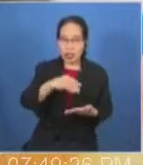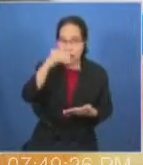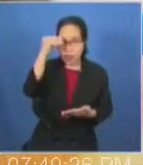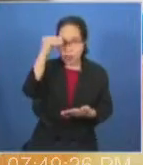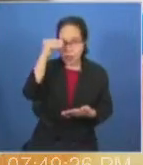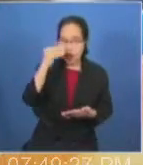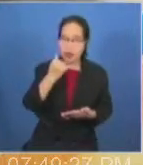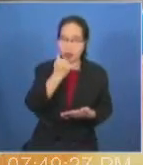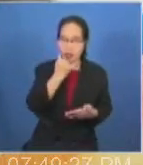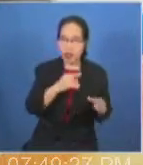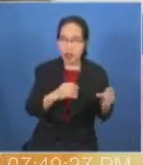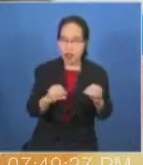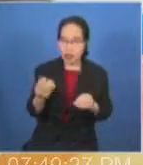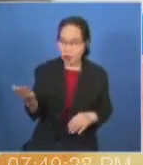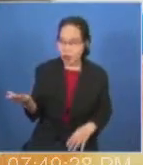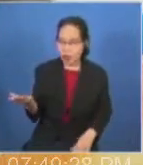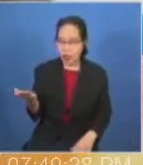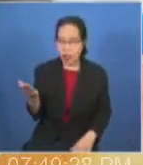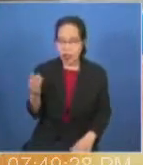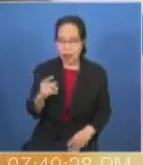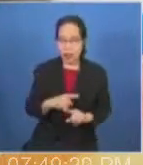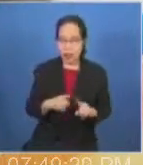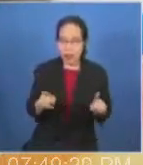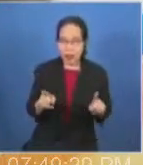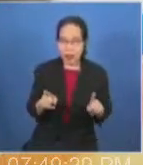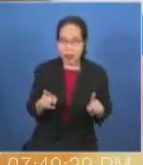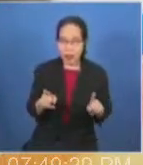so that he will learn that what he's doing is wrong.